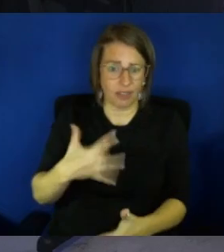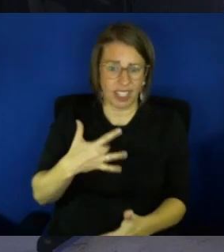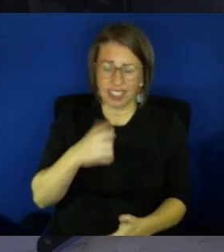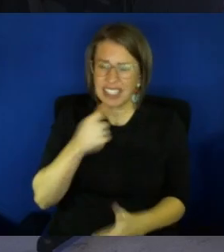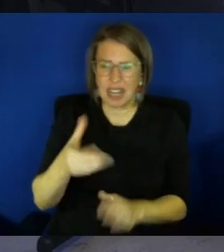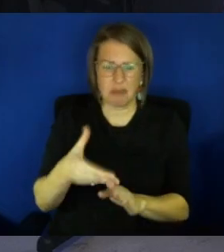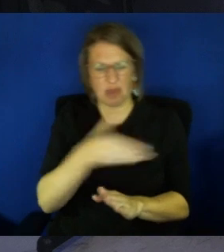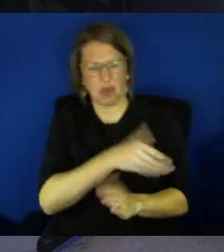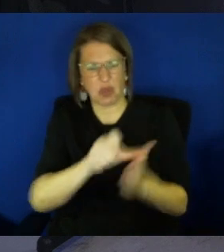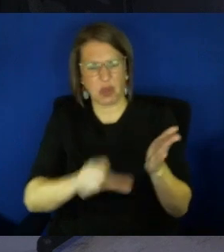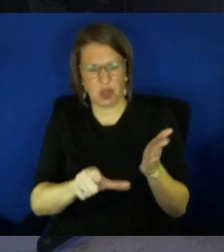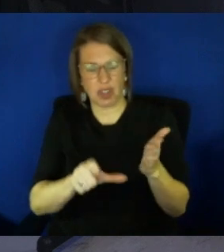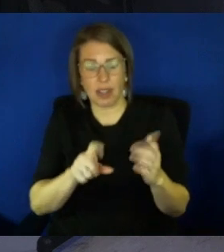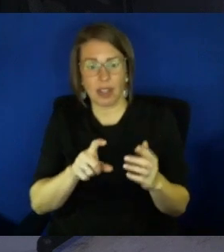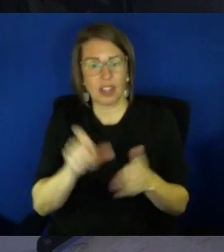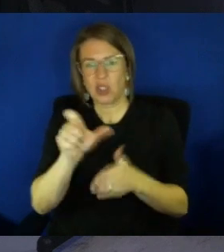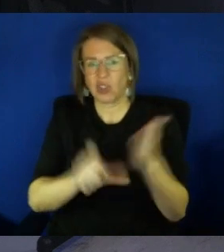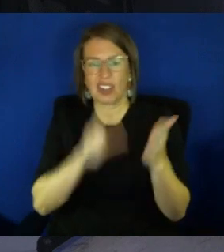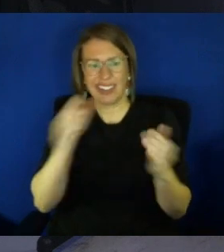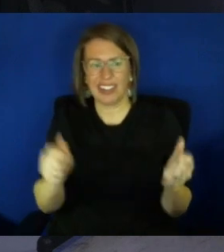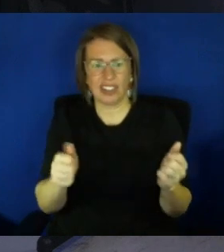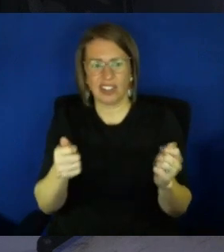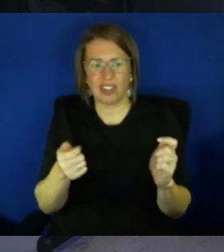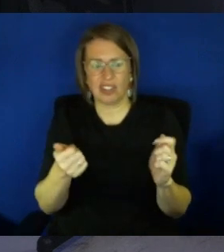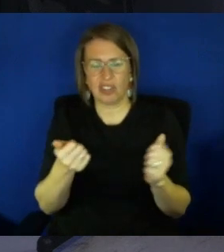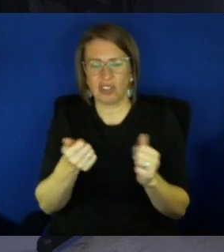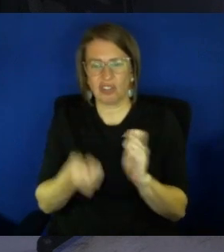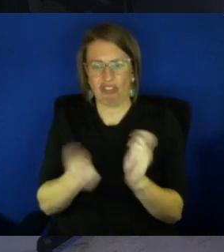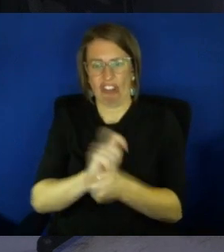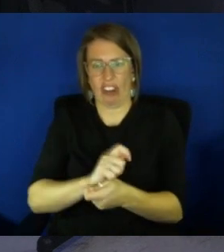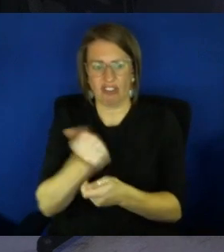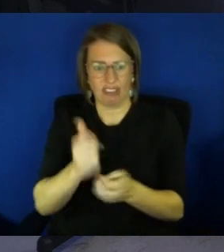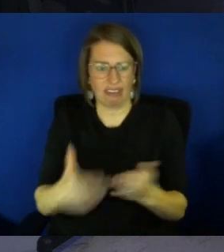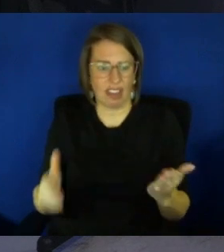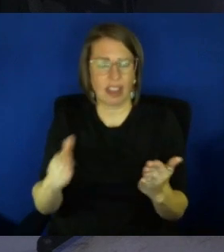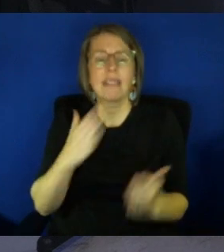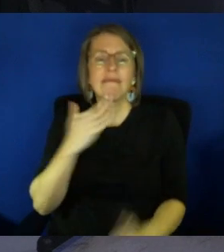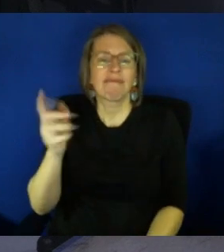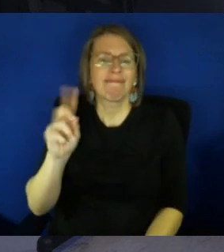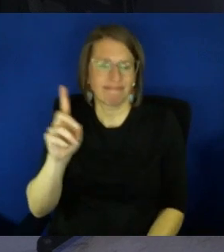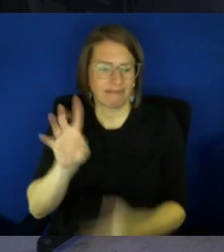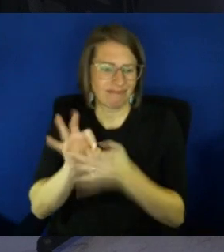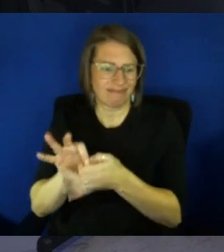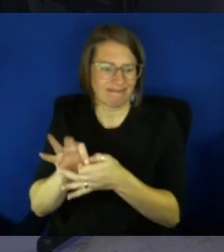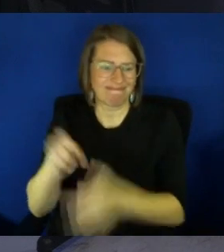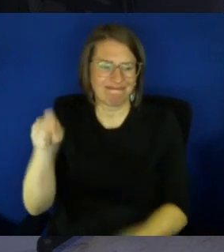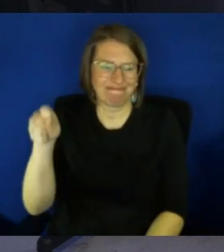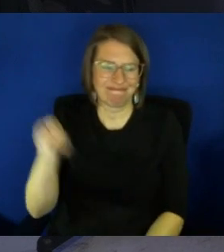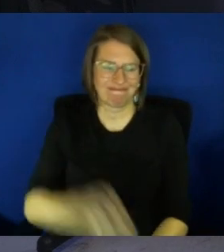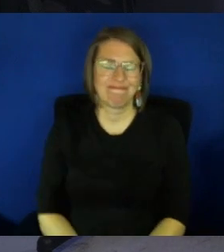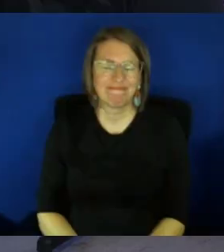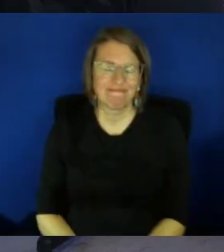but No. the surgery didn't change that No, much. it didn't. No. But that's more diabetic in nature, you think? I think it is. Yeah. I don't,